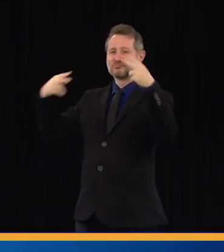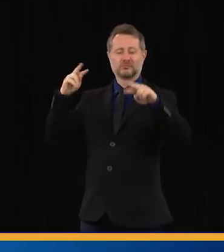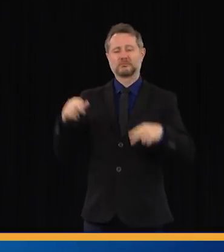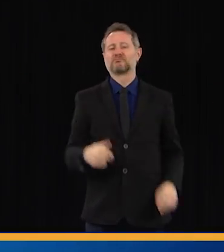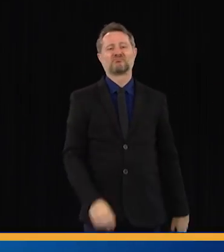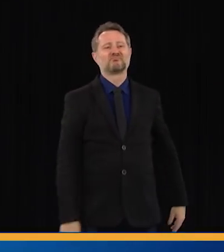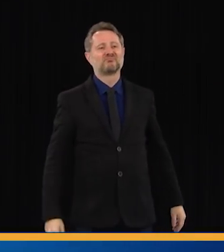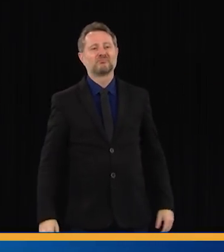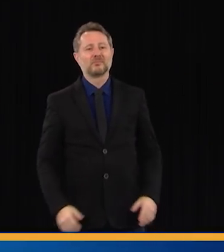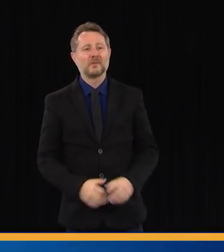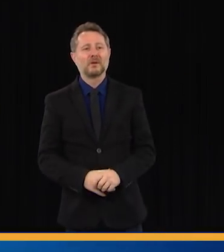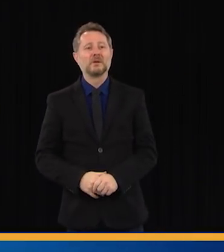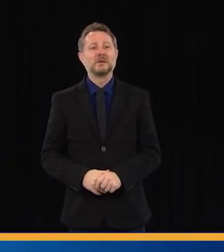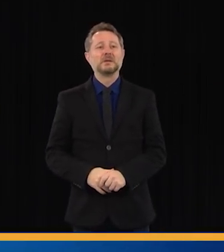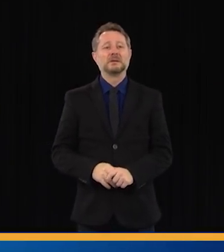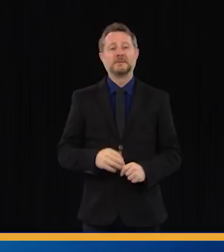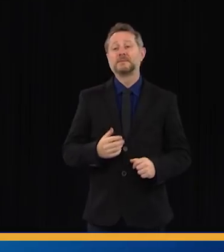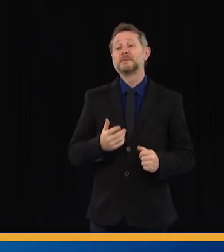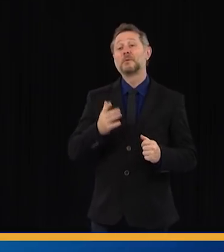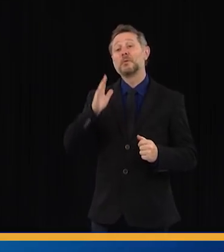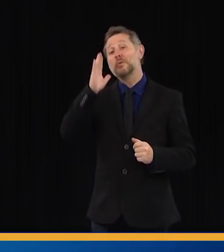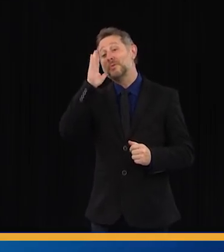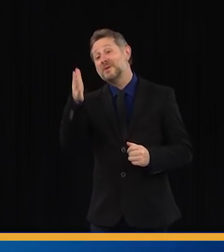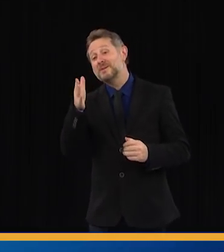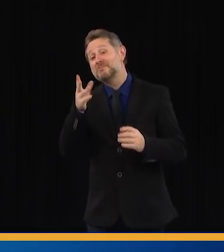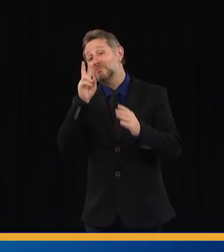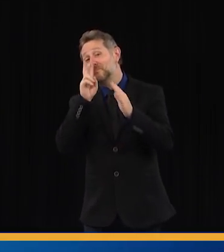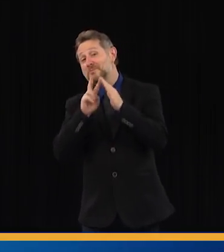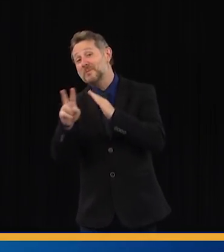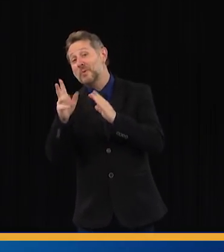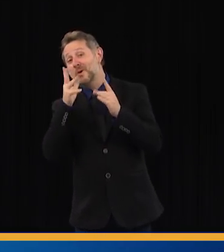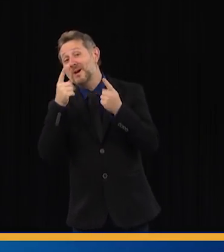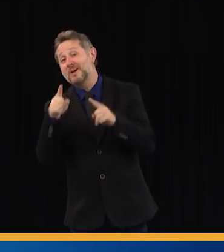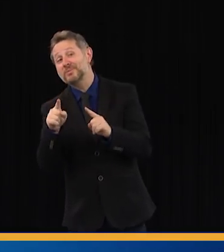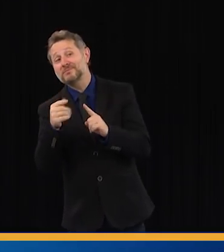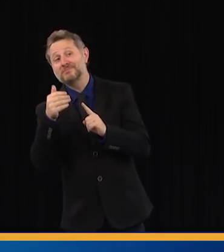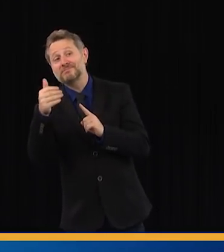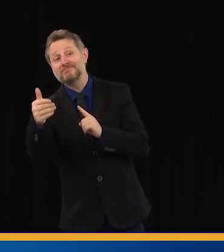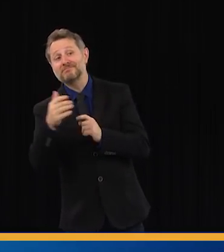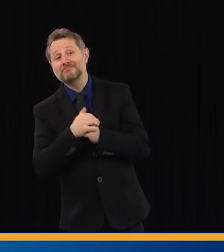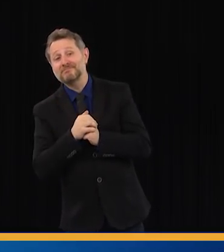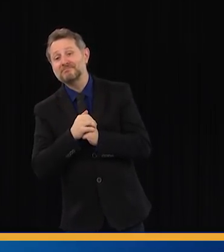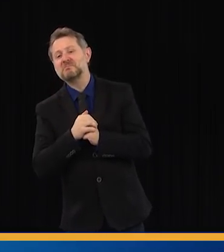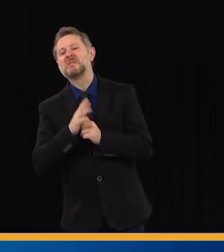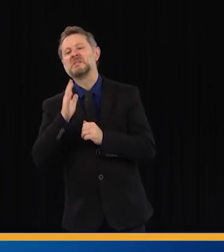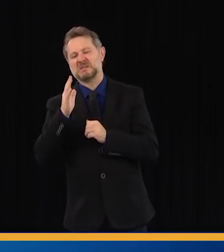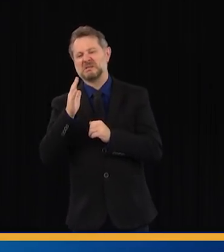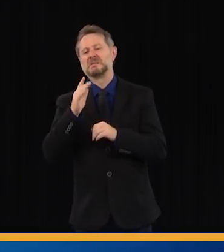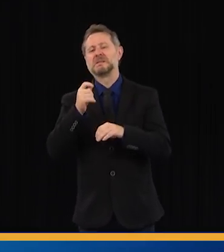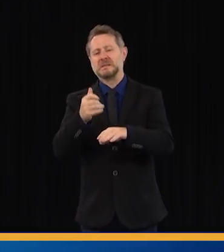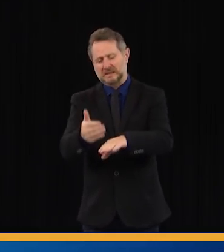What will happen is there'll be points of resolution over time.